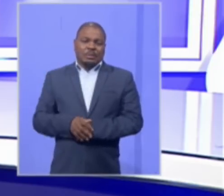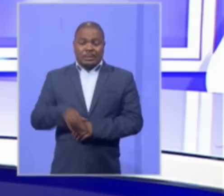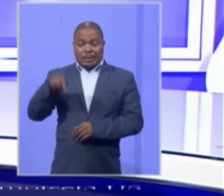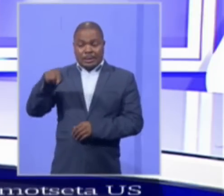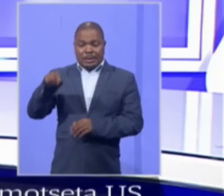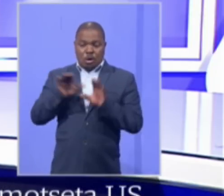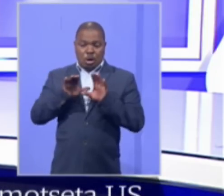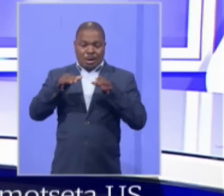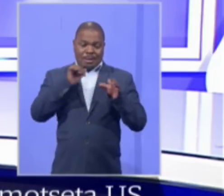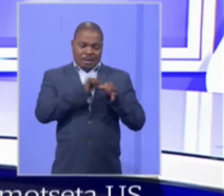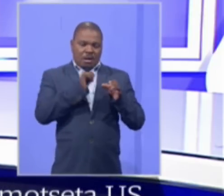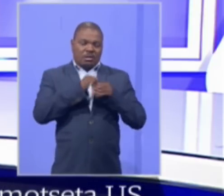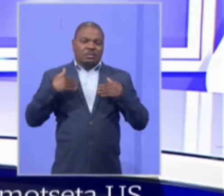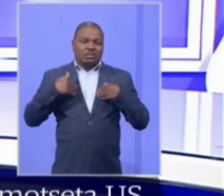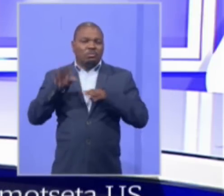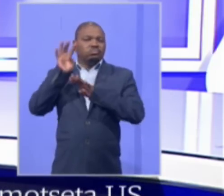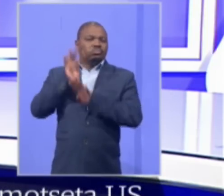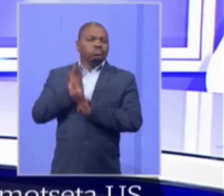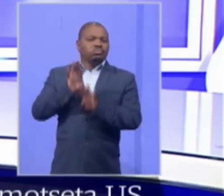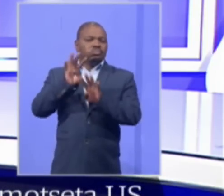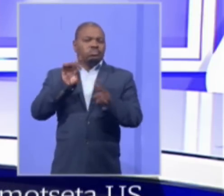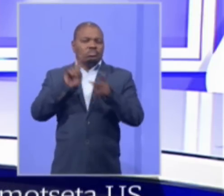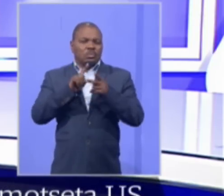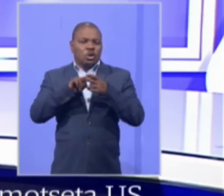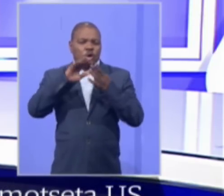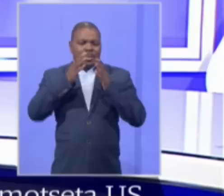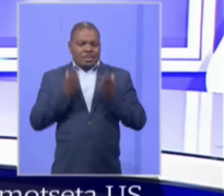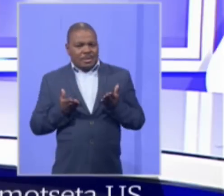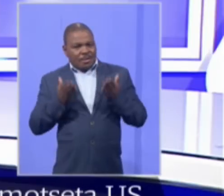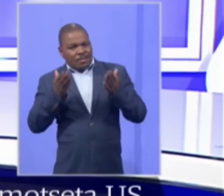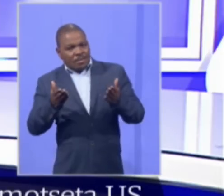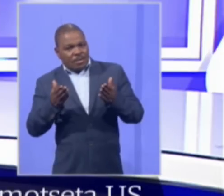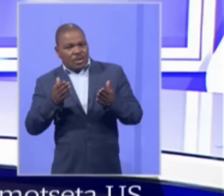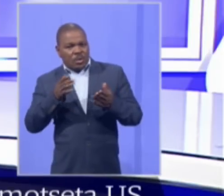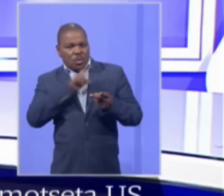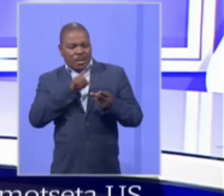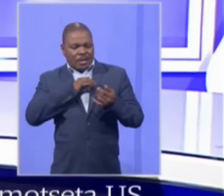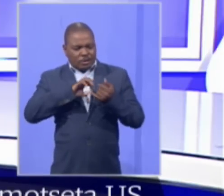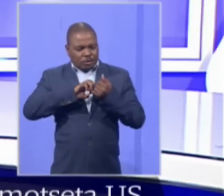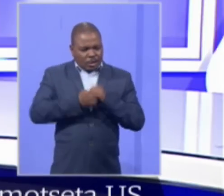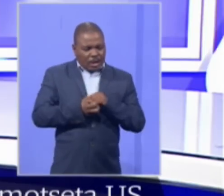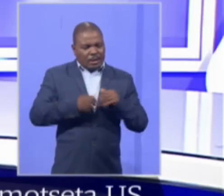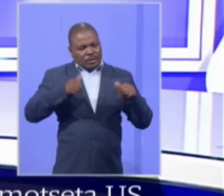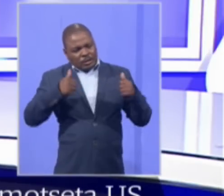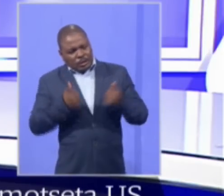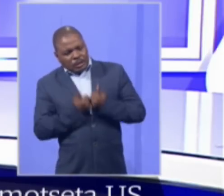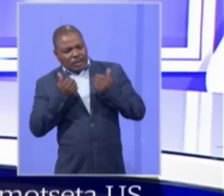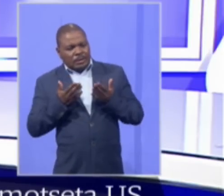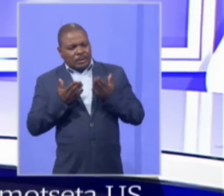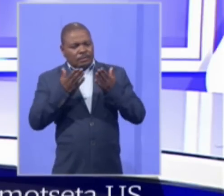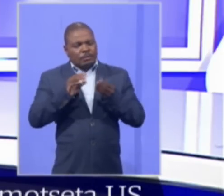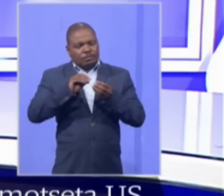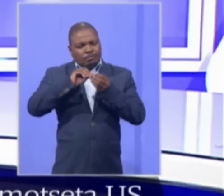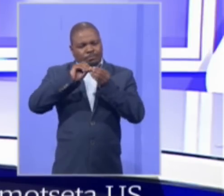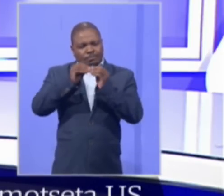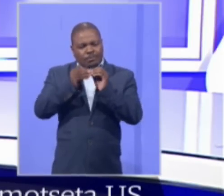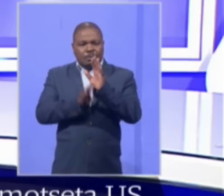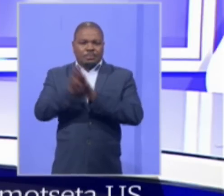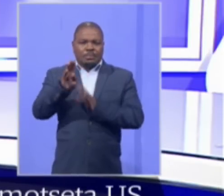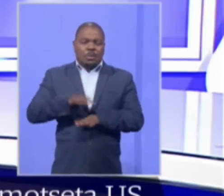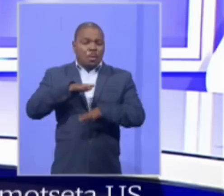o thomilego ka mogwanto le mediro ya setšhaba go gatelela le go rarolla ditlhohlo tša kabo ya ditirelo. A